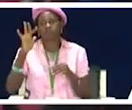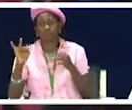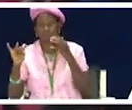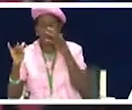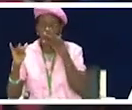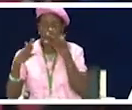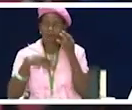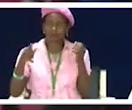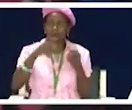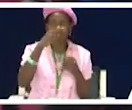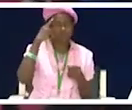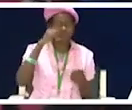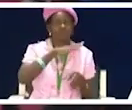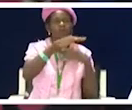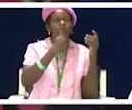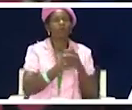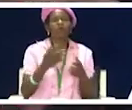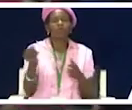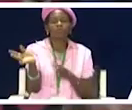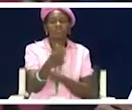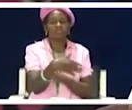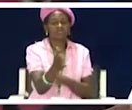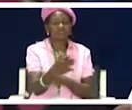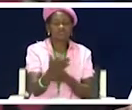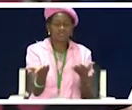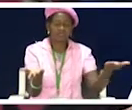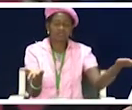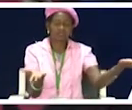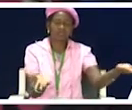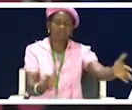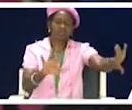And you would think all the fish are dead.